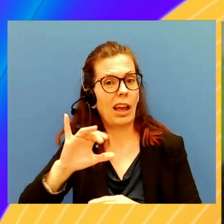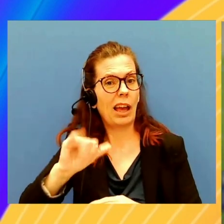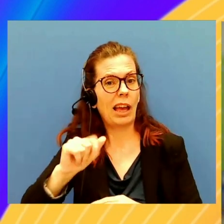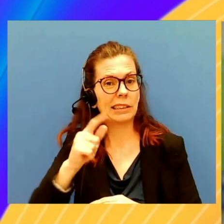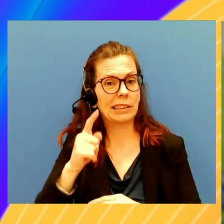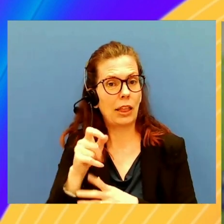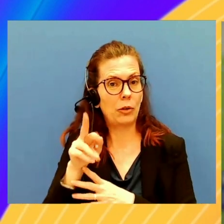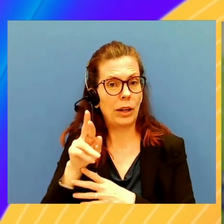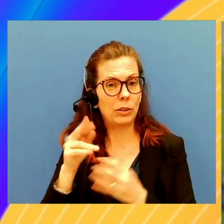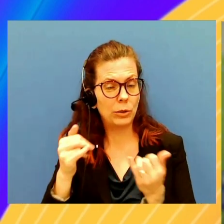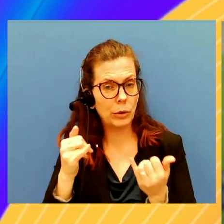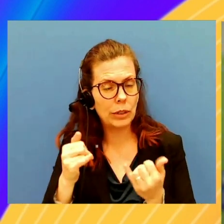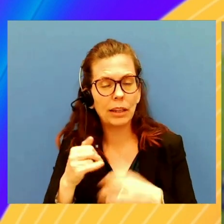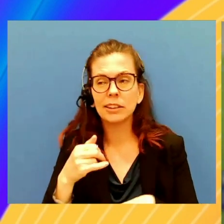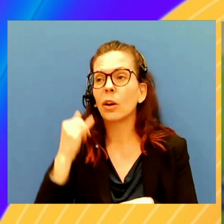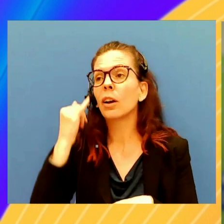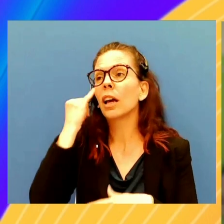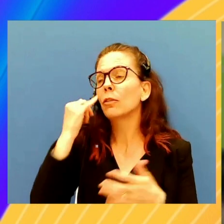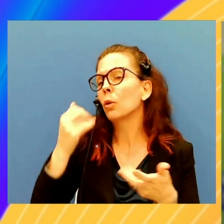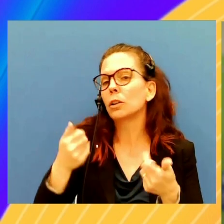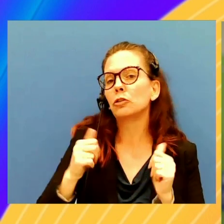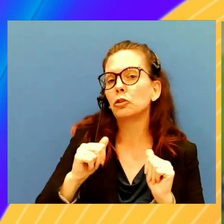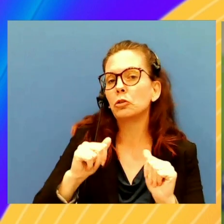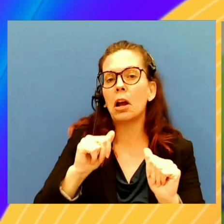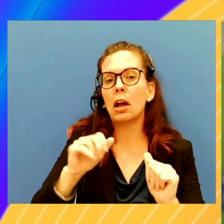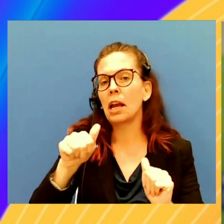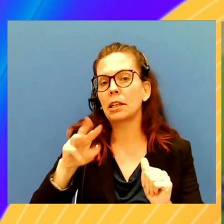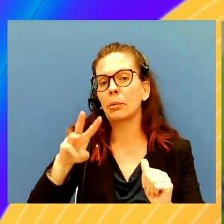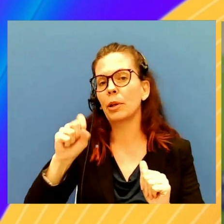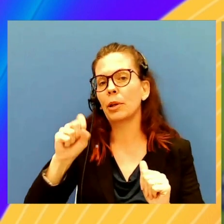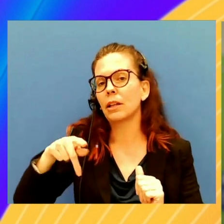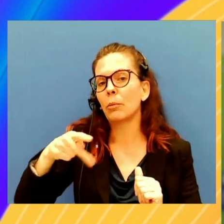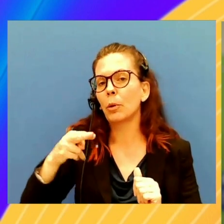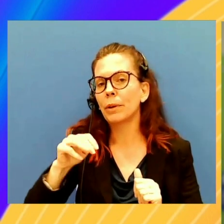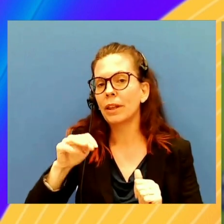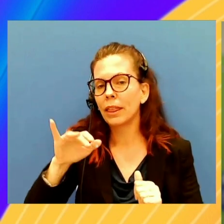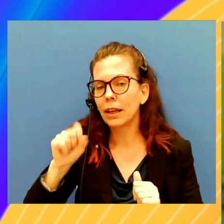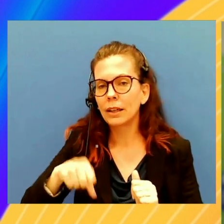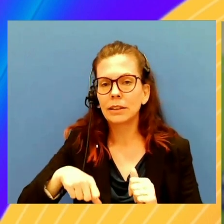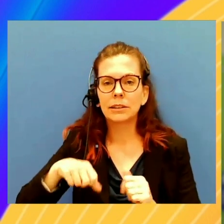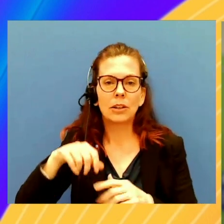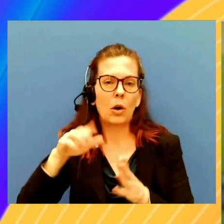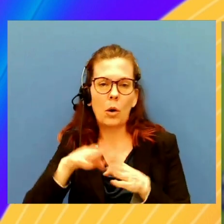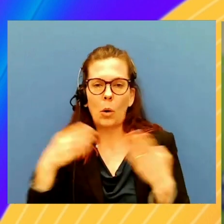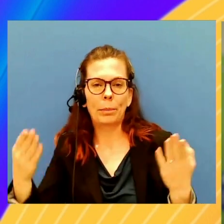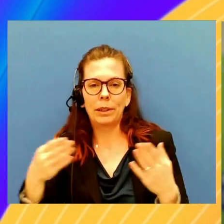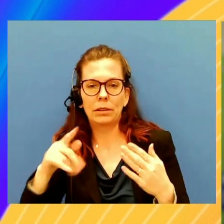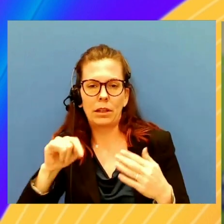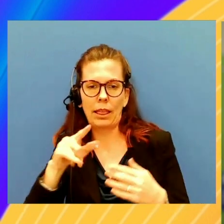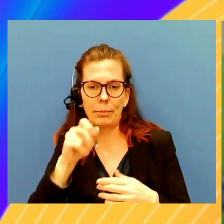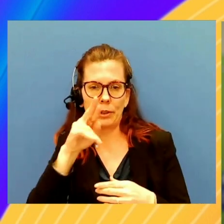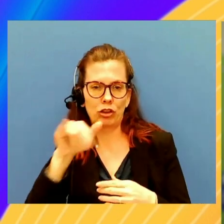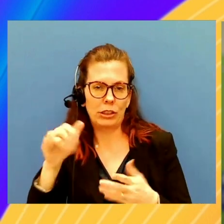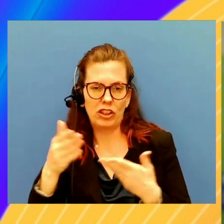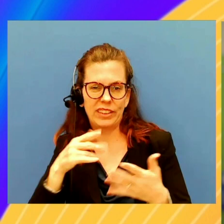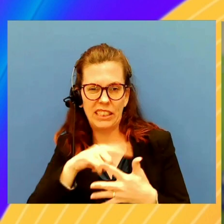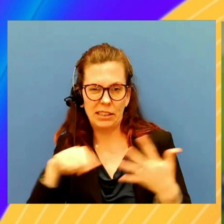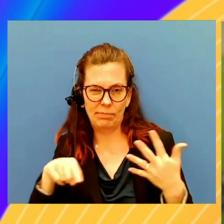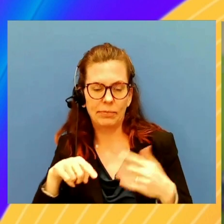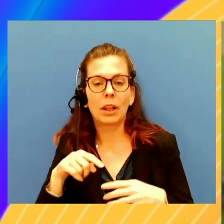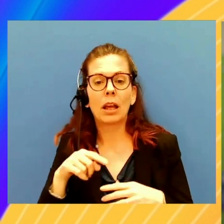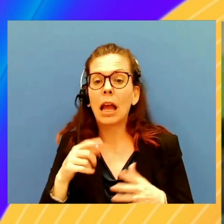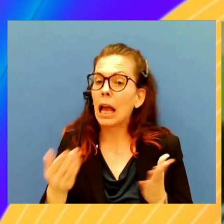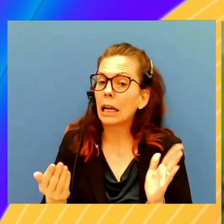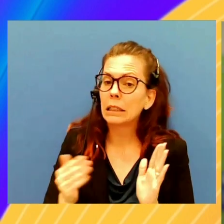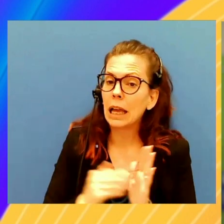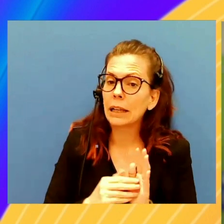you wanted to try the AWS Prometheus, Grafana, and OpenTelemetry services. Again, as I was saying, it takes